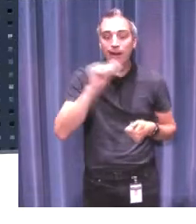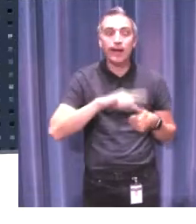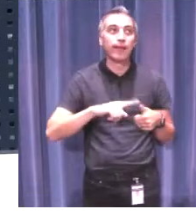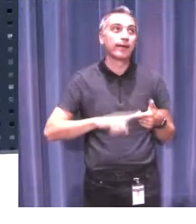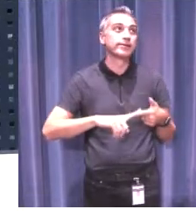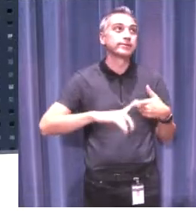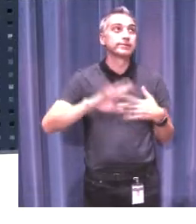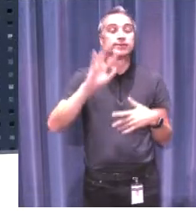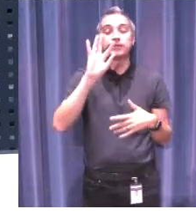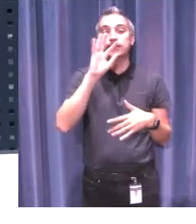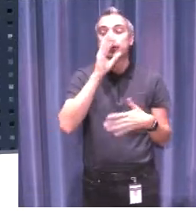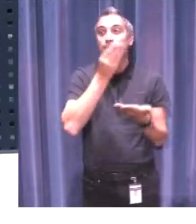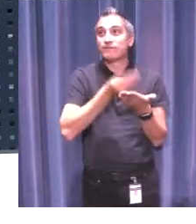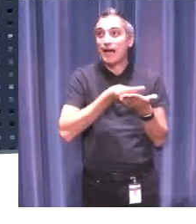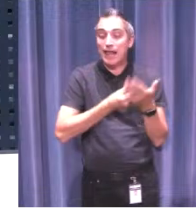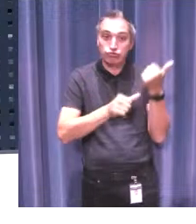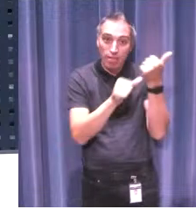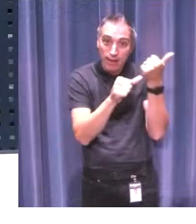financial aid,